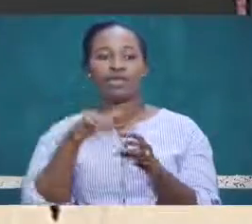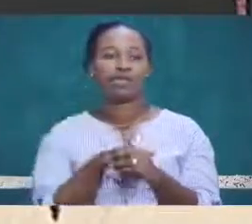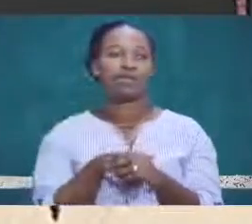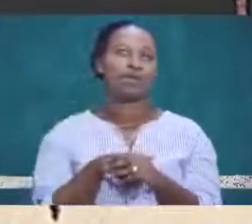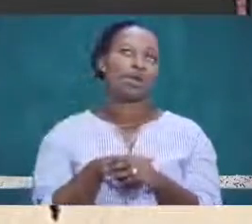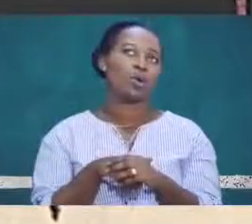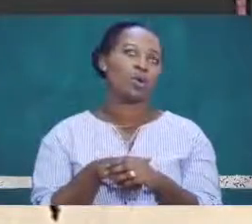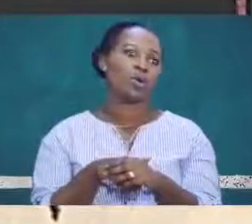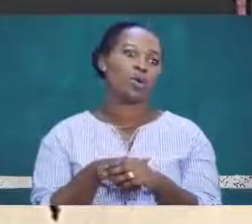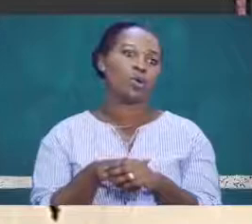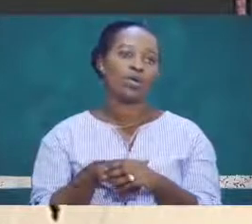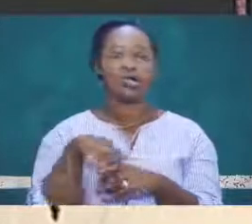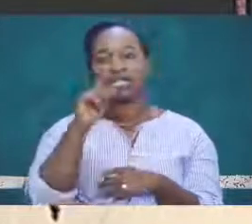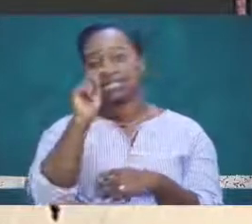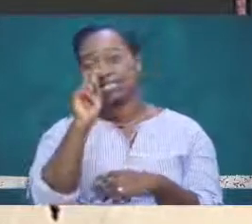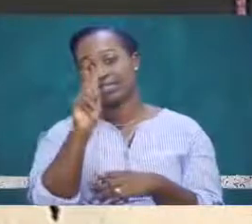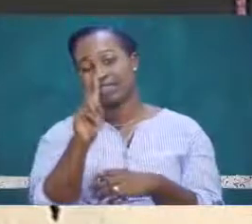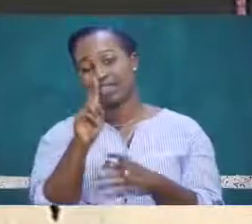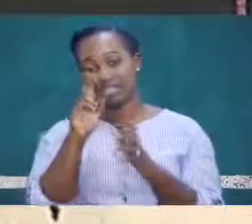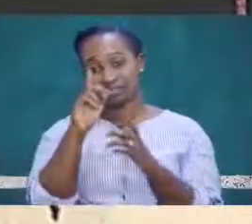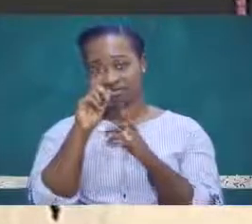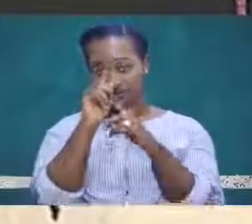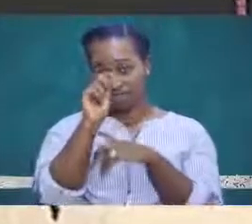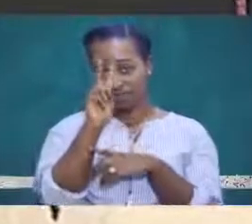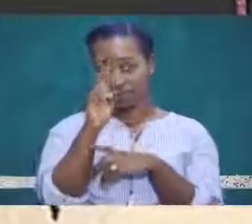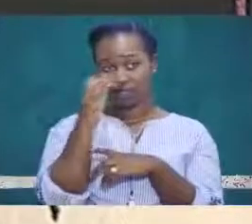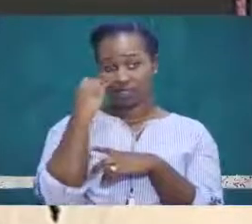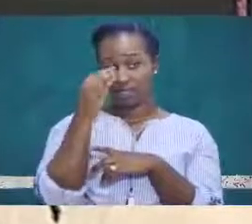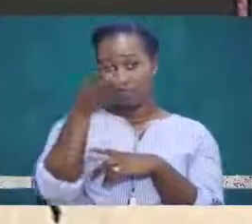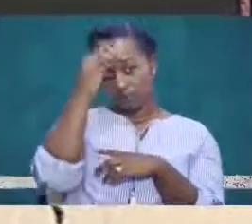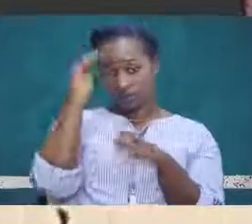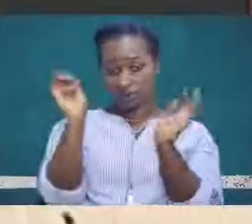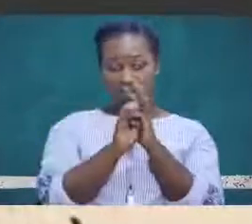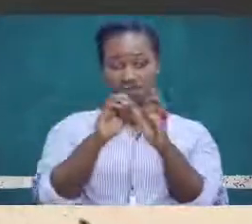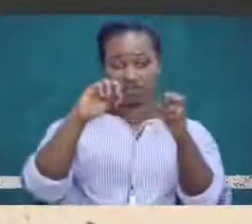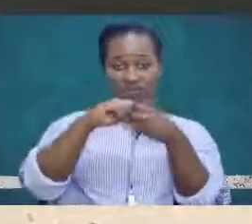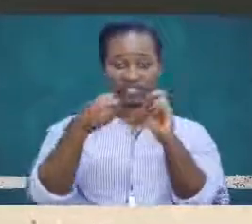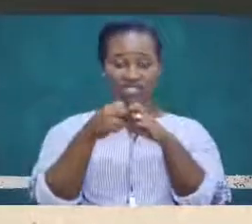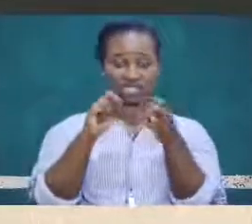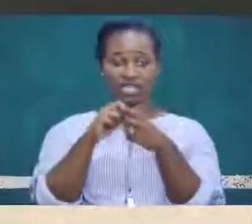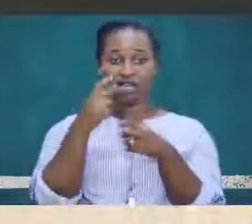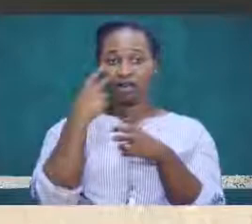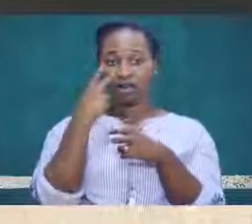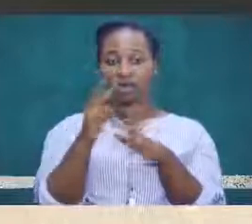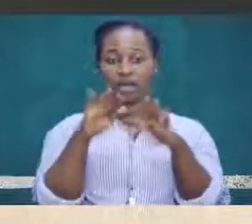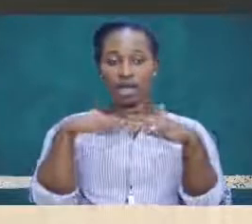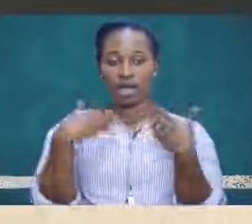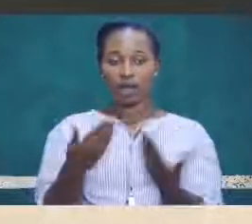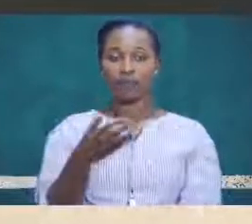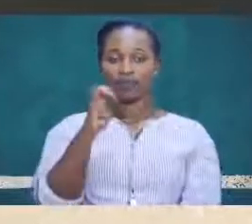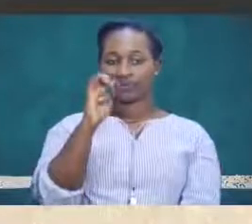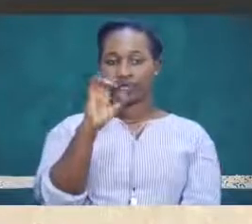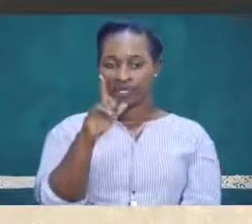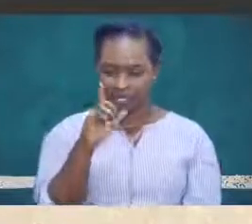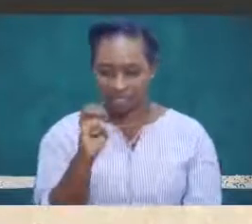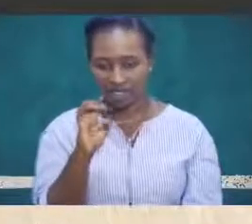including in TV screens. If you study like physics, you look at how the electrons are used to